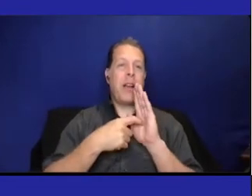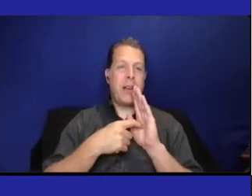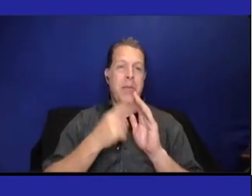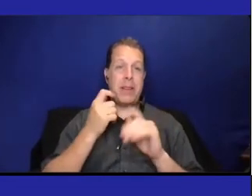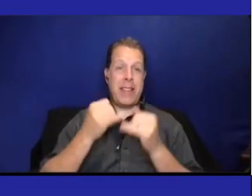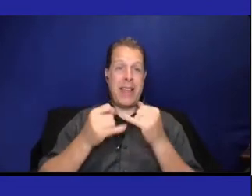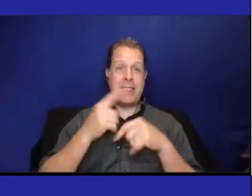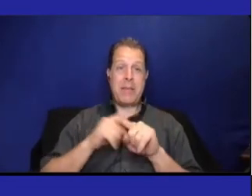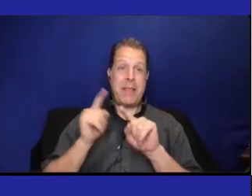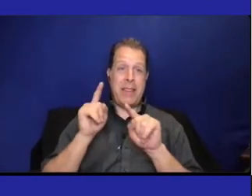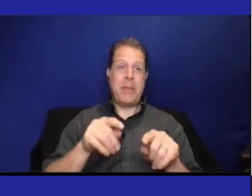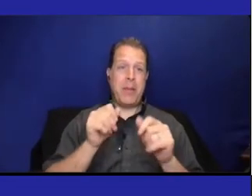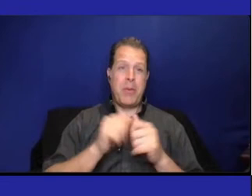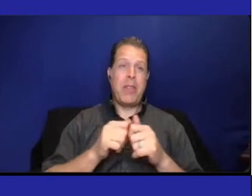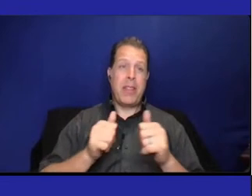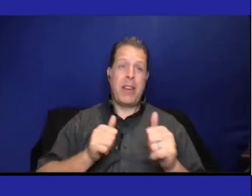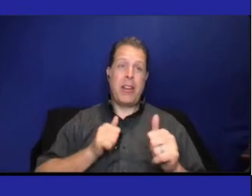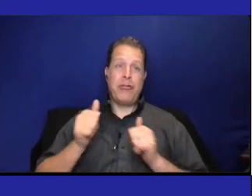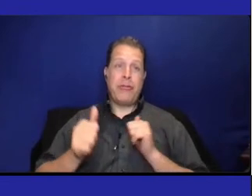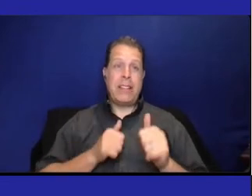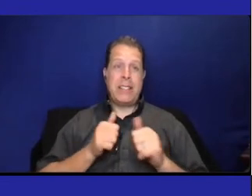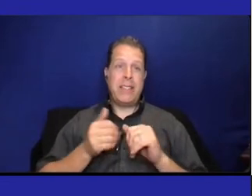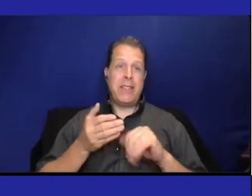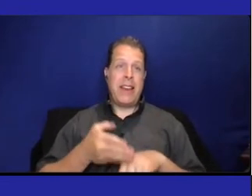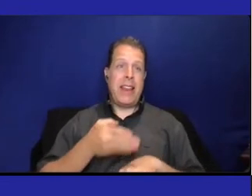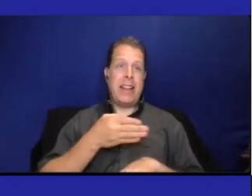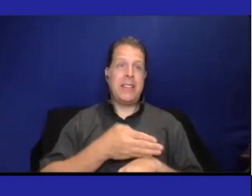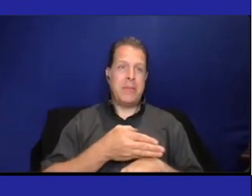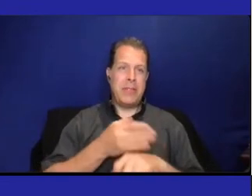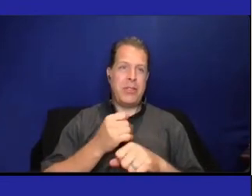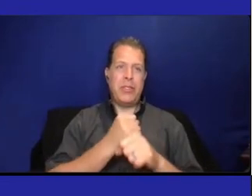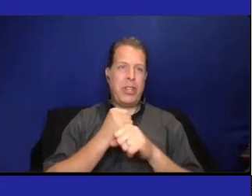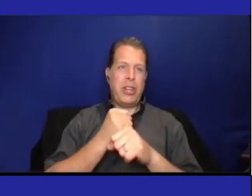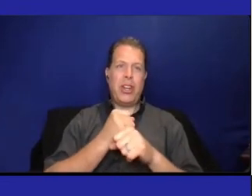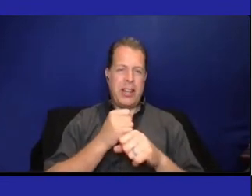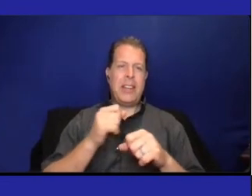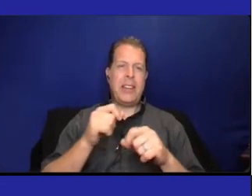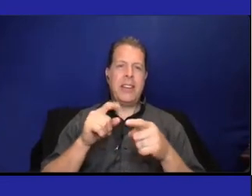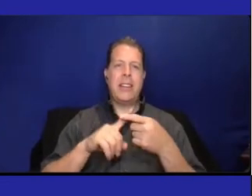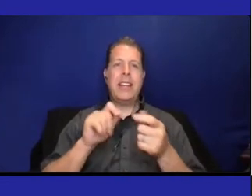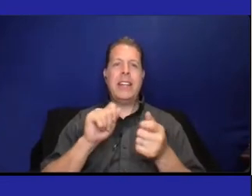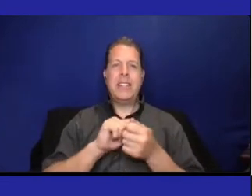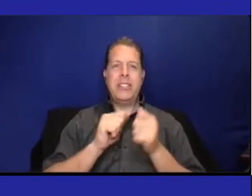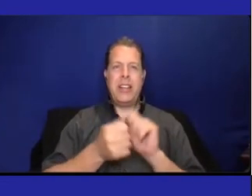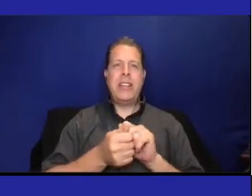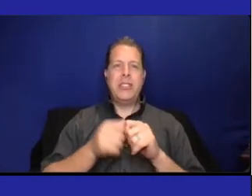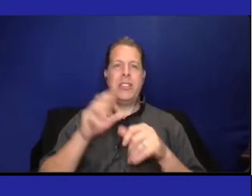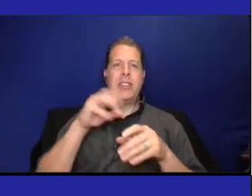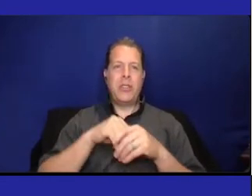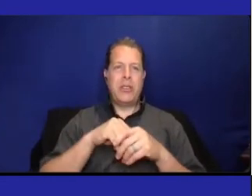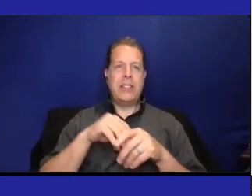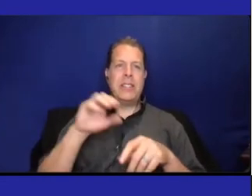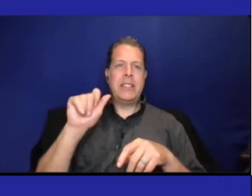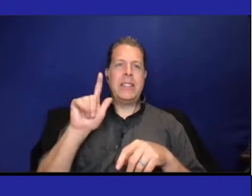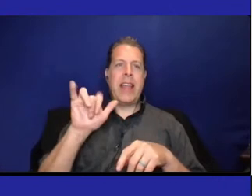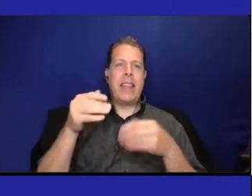pretty aggressive enhancement to security and changes, yeah, including a Sally port, which I